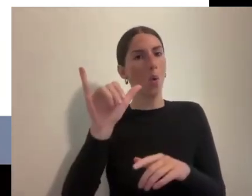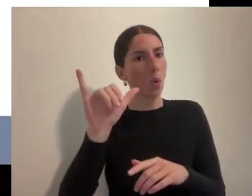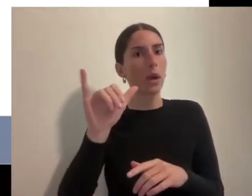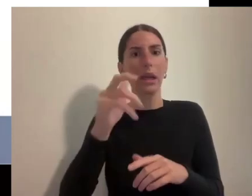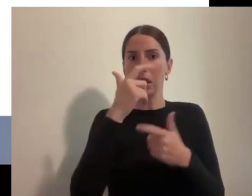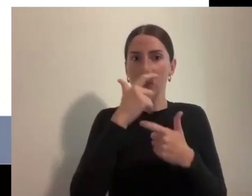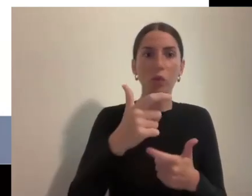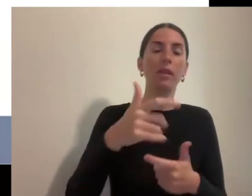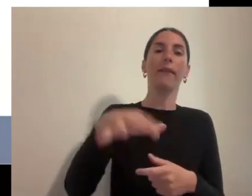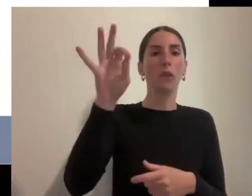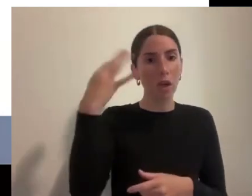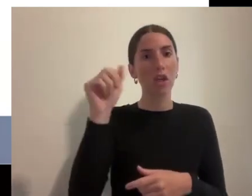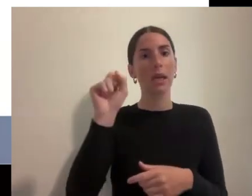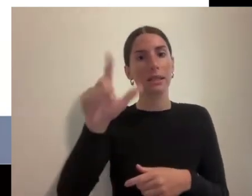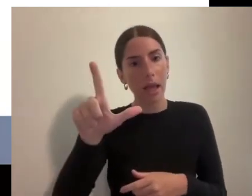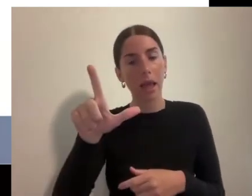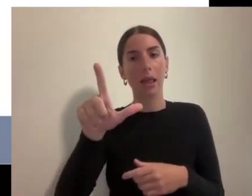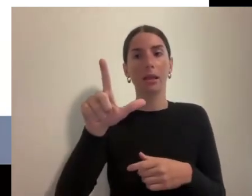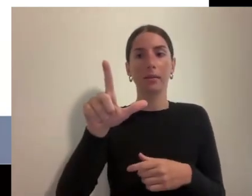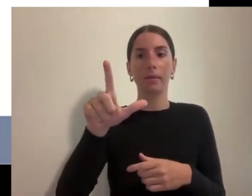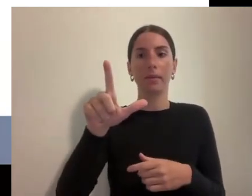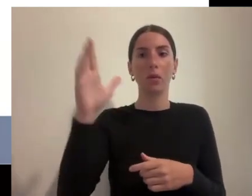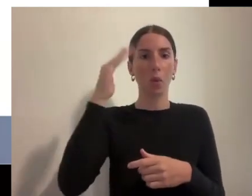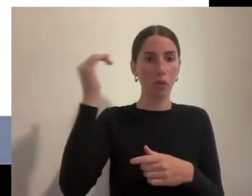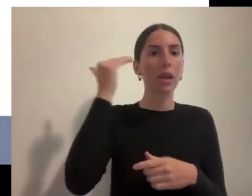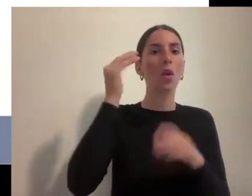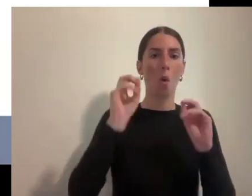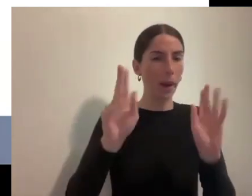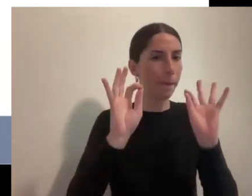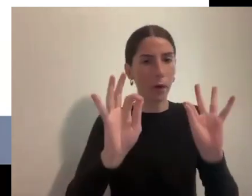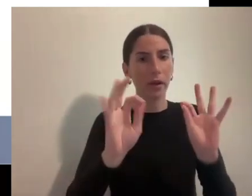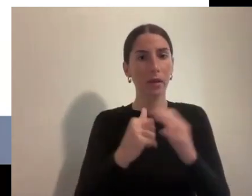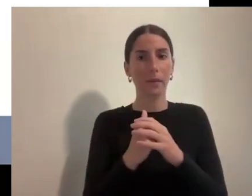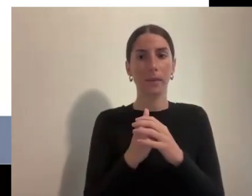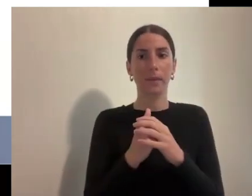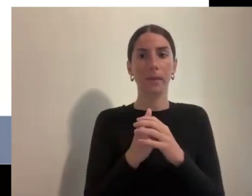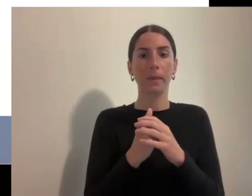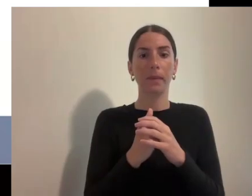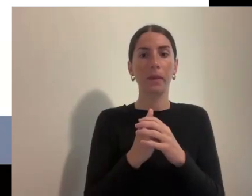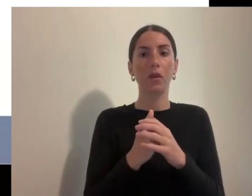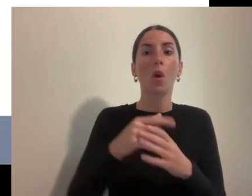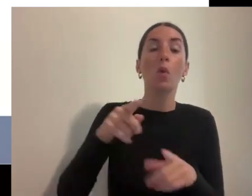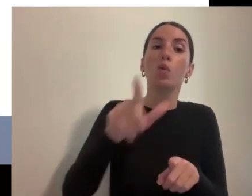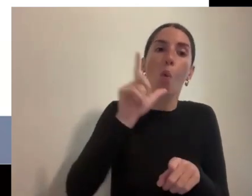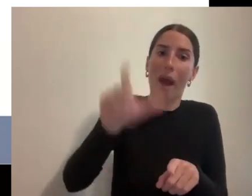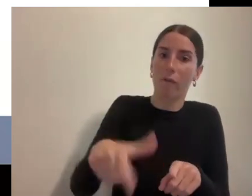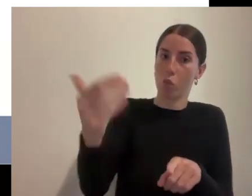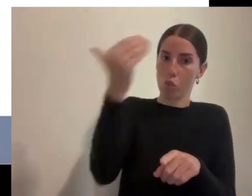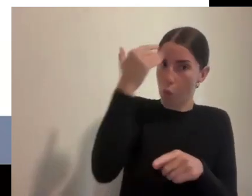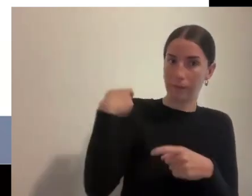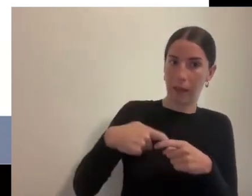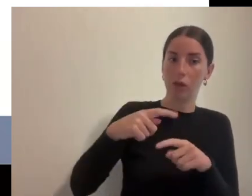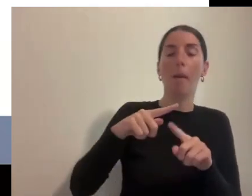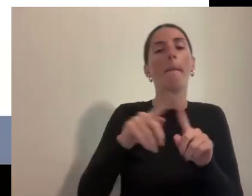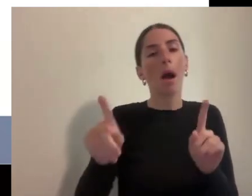French, ASL, Korean, wonderful. So some of my examples today do have Spanish, but you don't need to know Spanish, right? The idea is